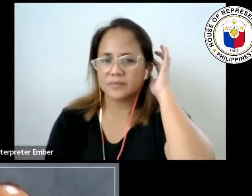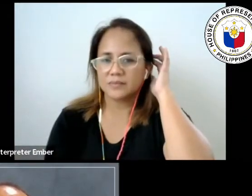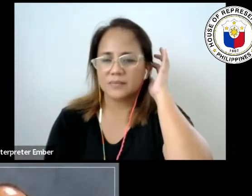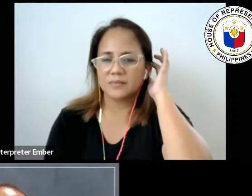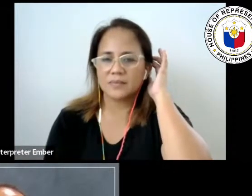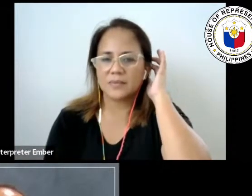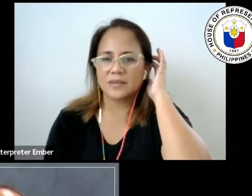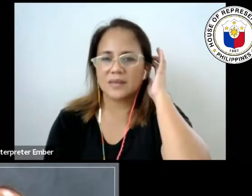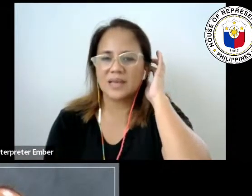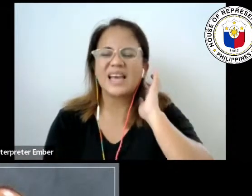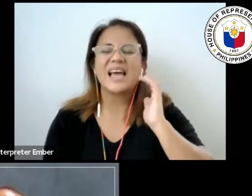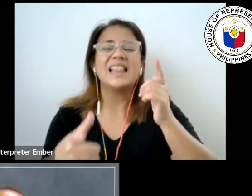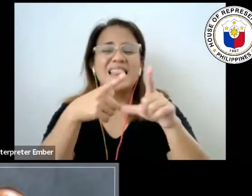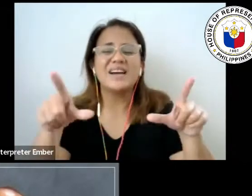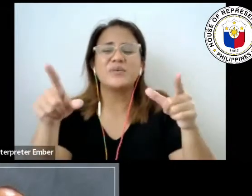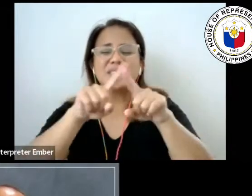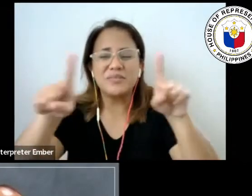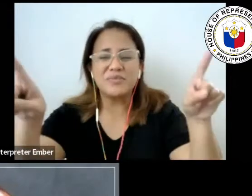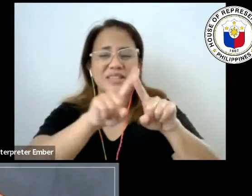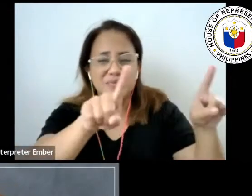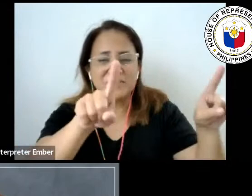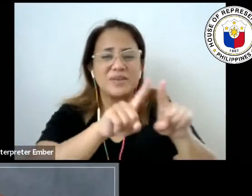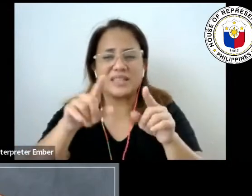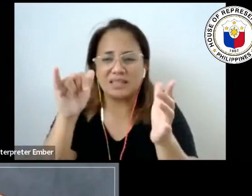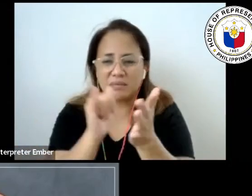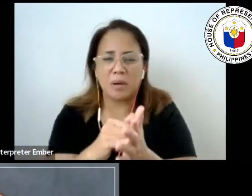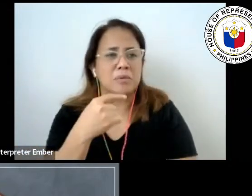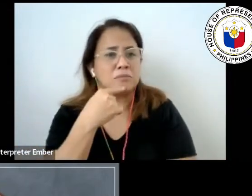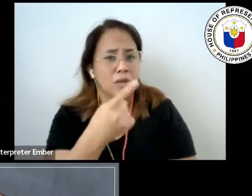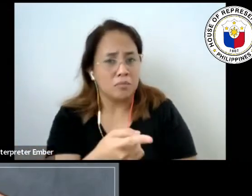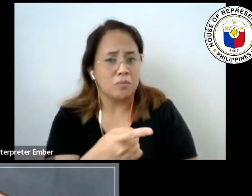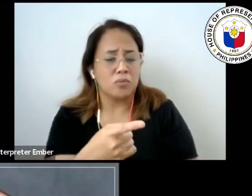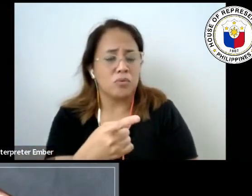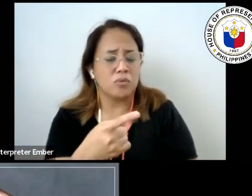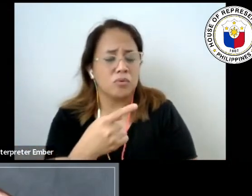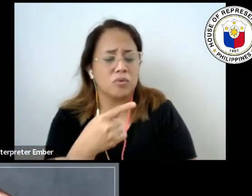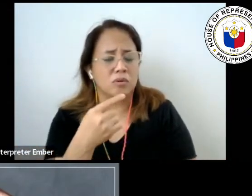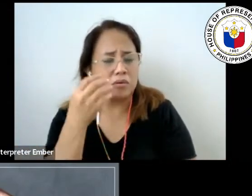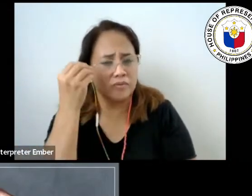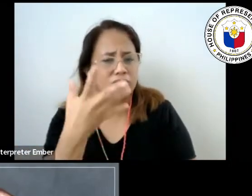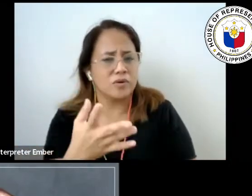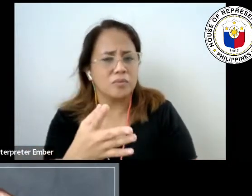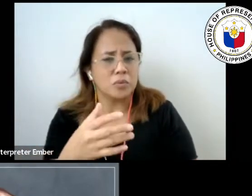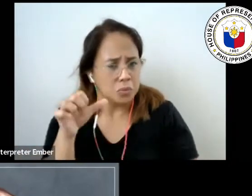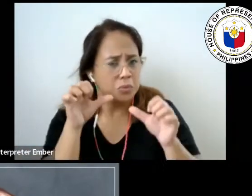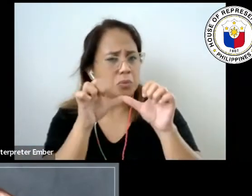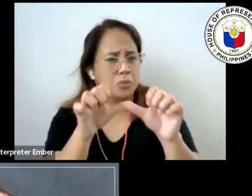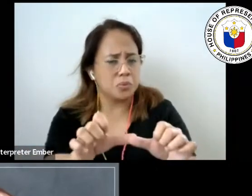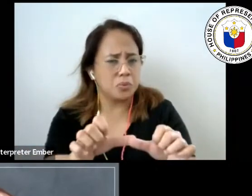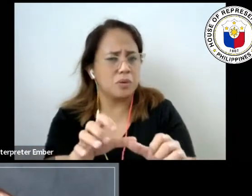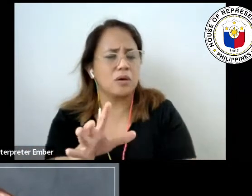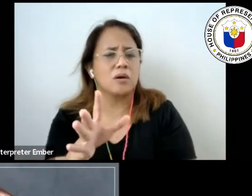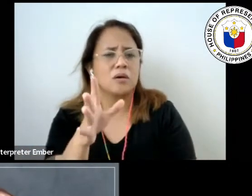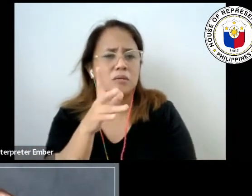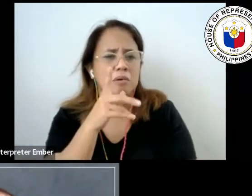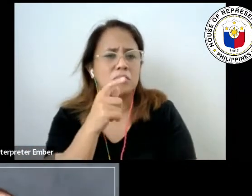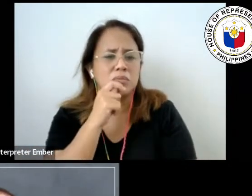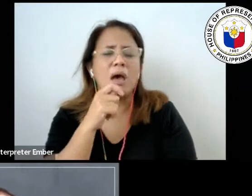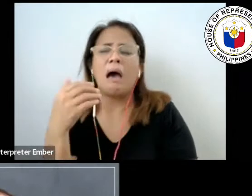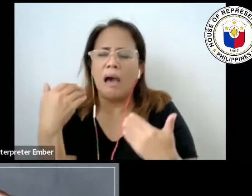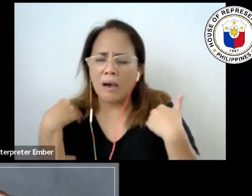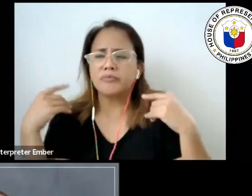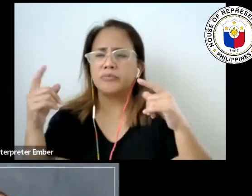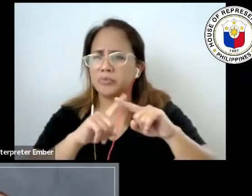language differences nga. Yun nga ang lumabas dun eh. But you're telling us na tuloy-tuloy muna natin to kahit na may